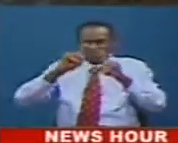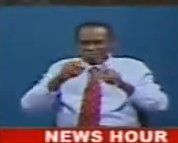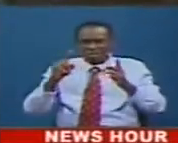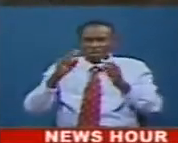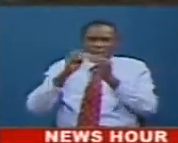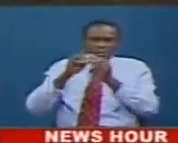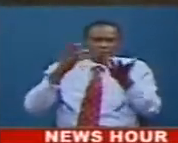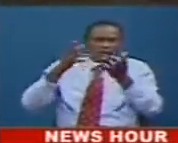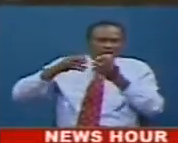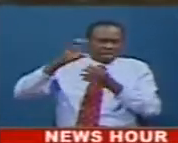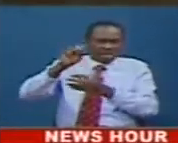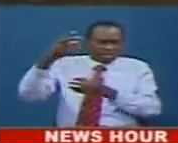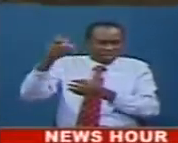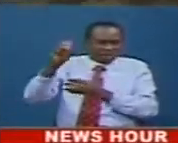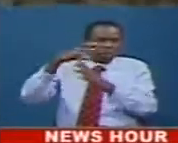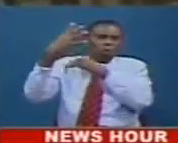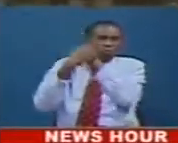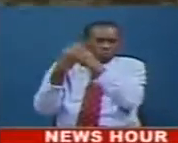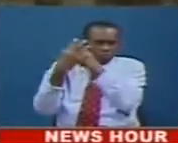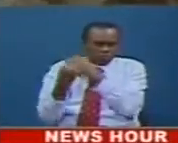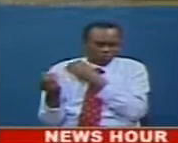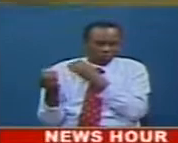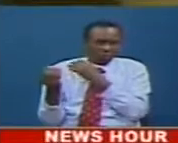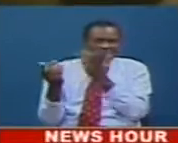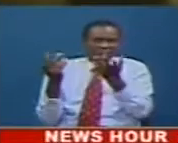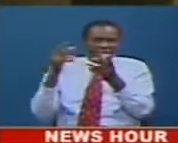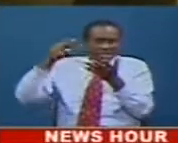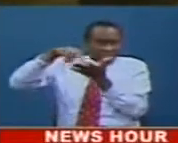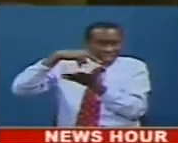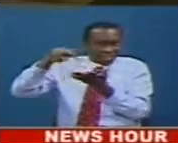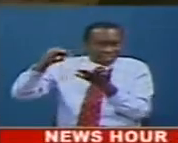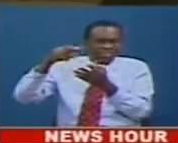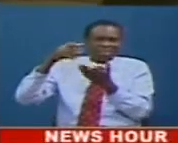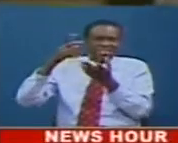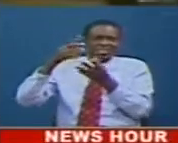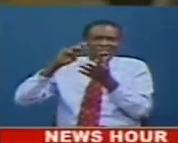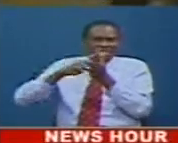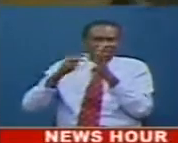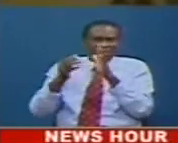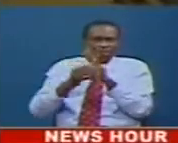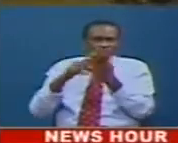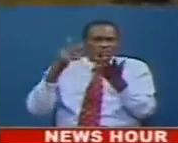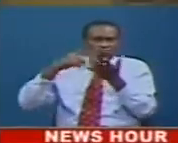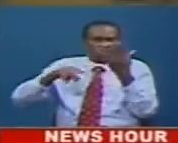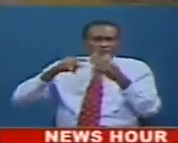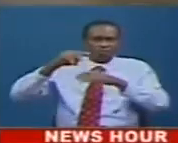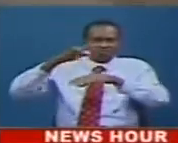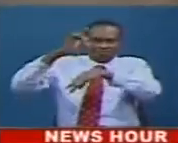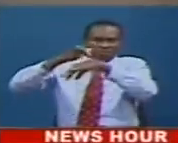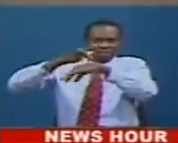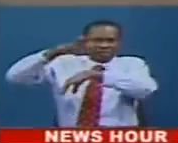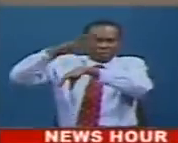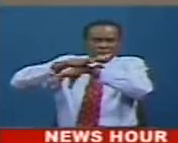and senior high schools, is the Bang dance. The dance, as the name suggests, involves the banging of the left or right